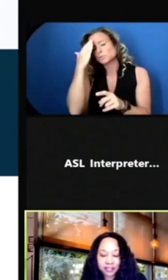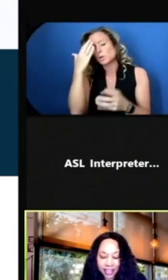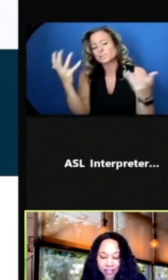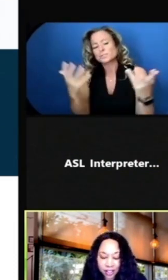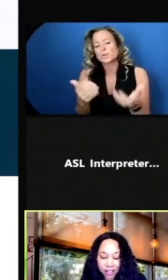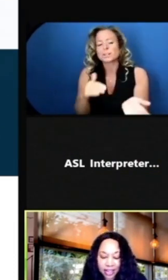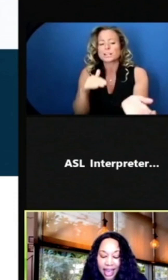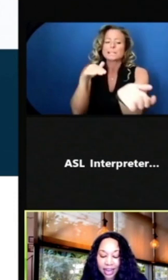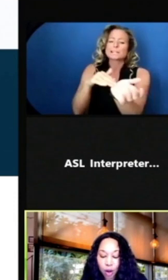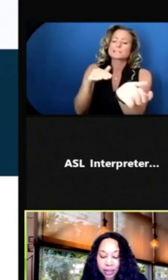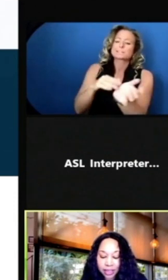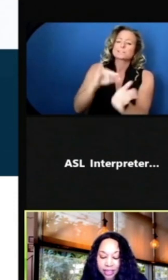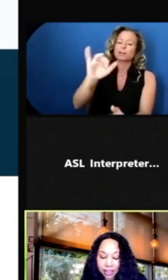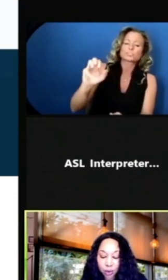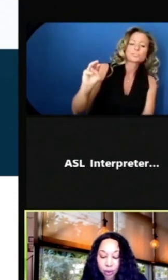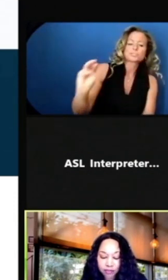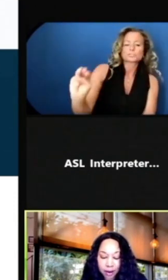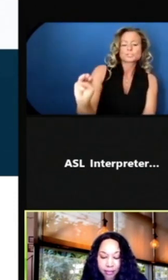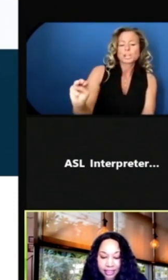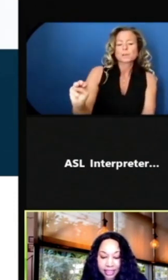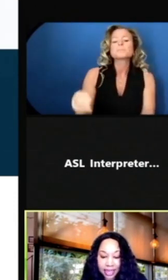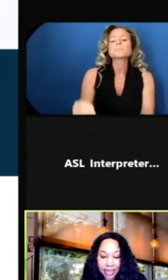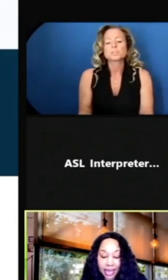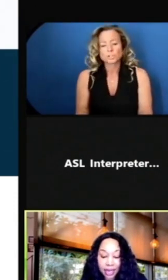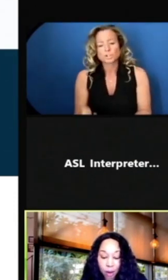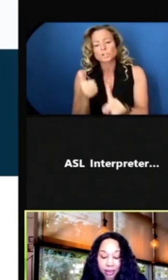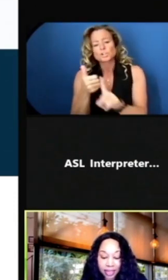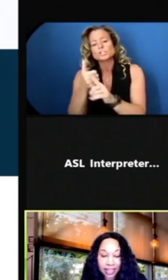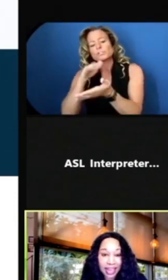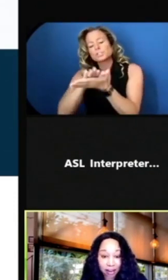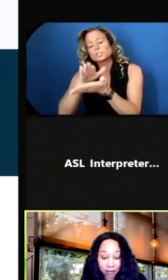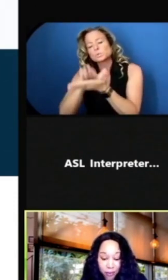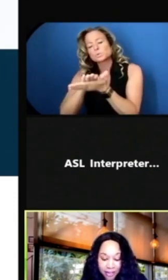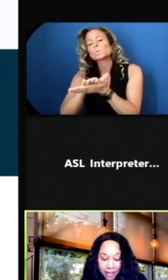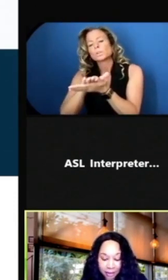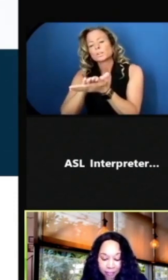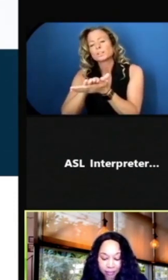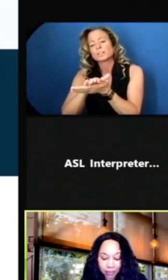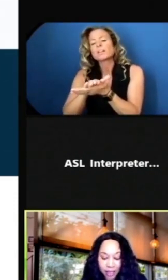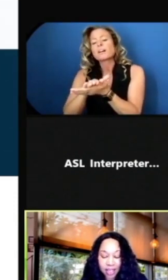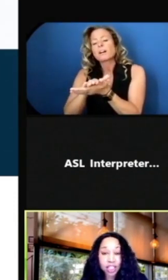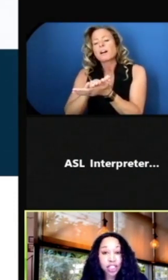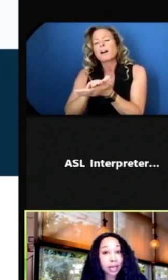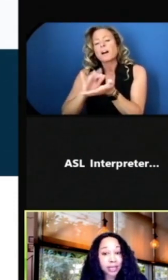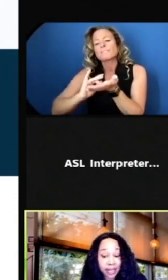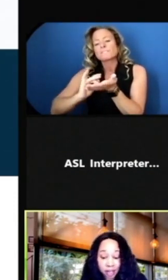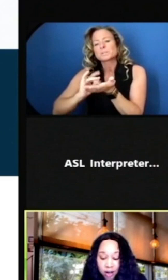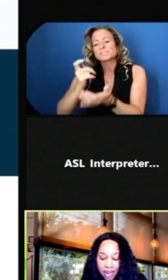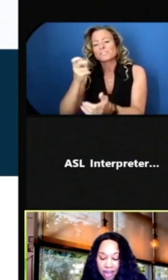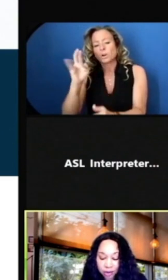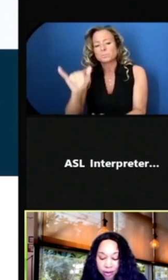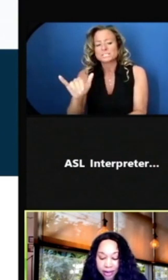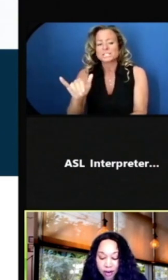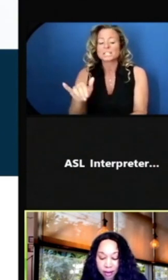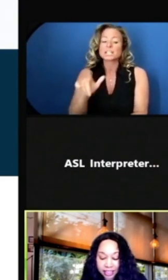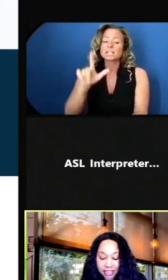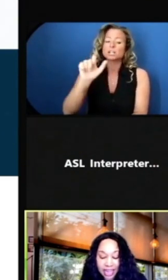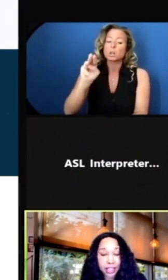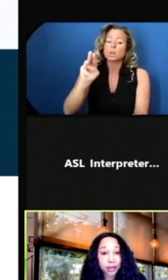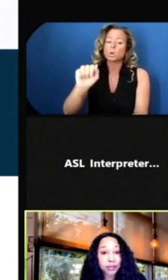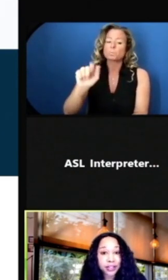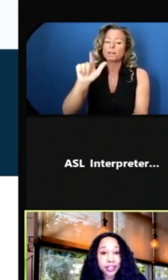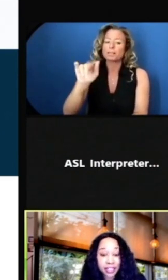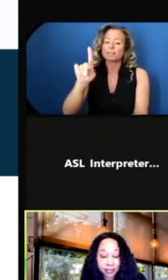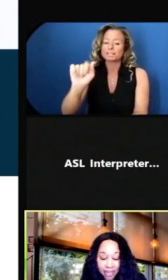assistant professor at Loma Linda School of Pharmacy in Loma Linda, California. She completed her doctorate in pharmacy